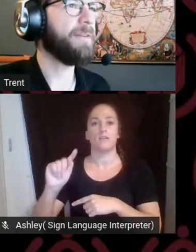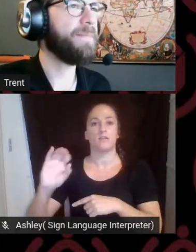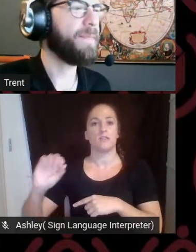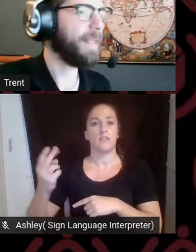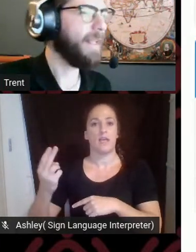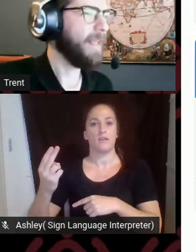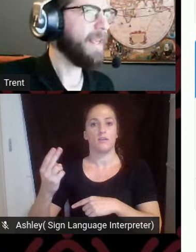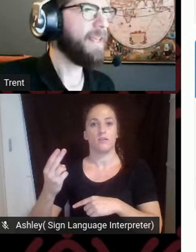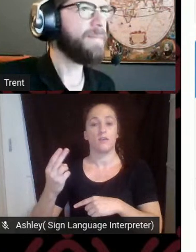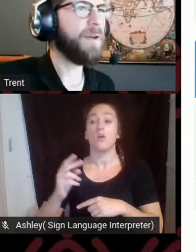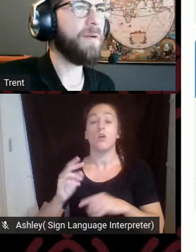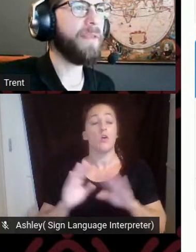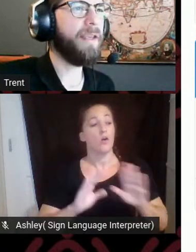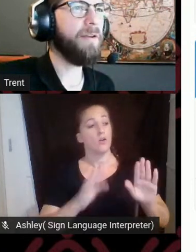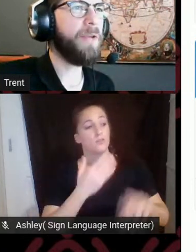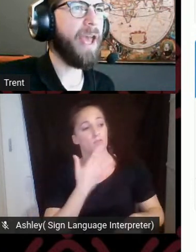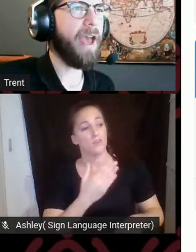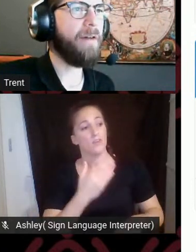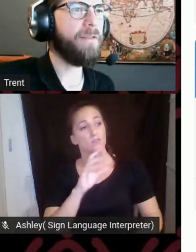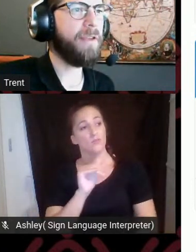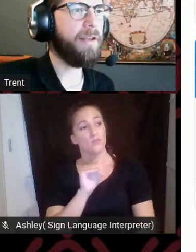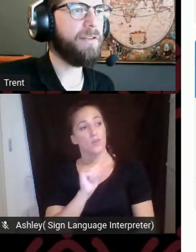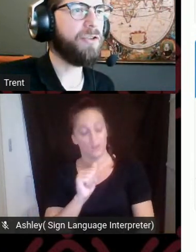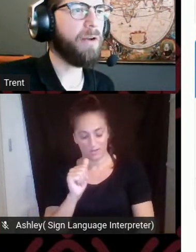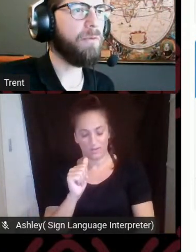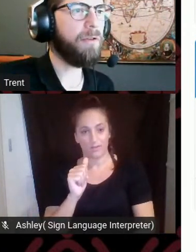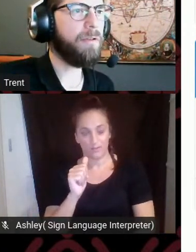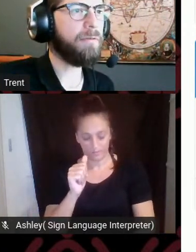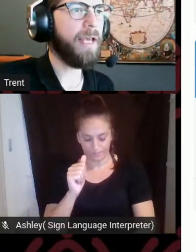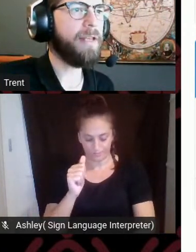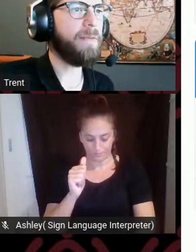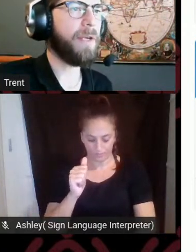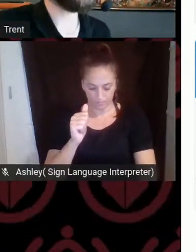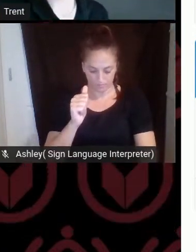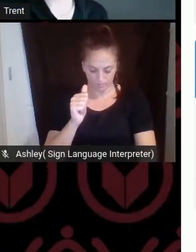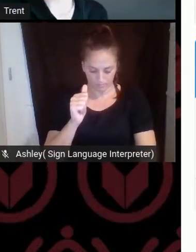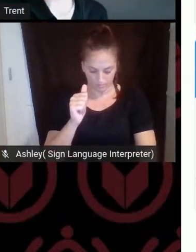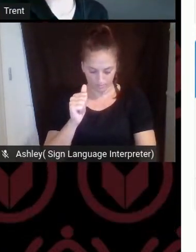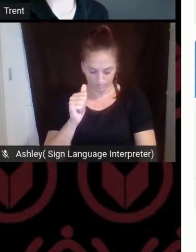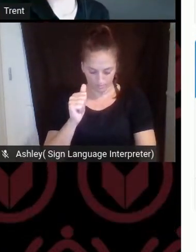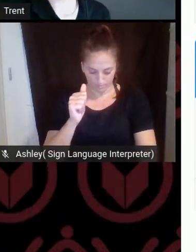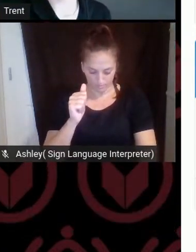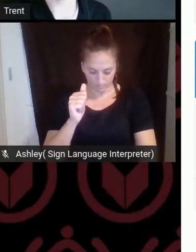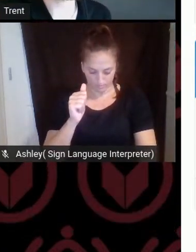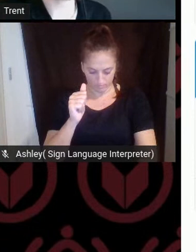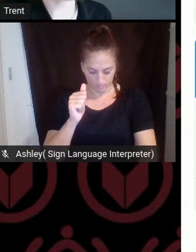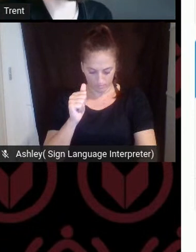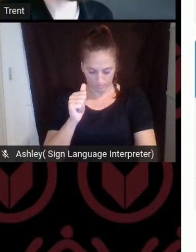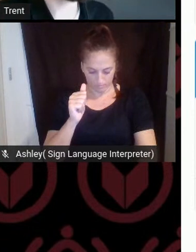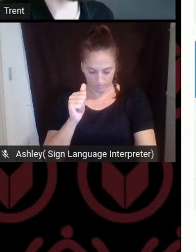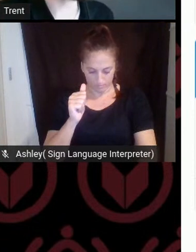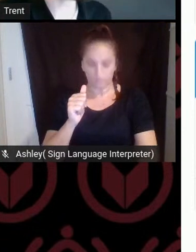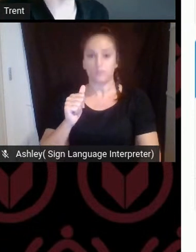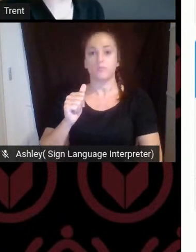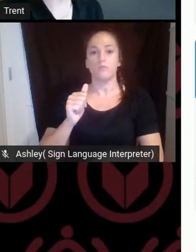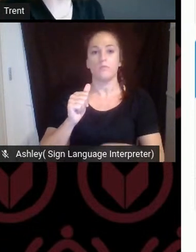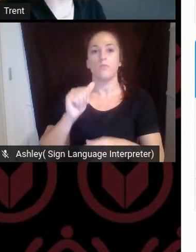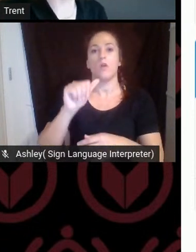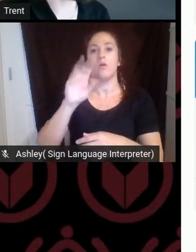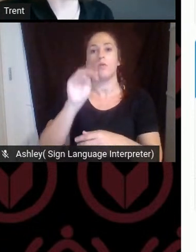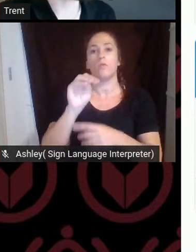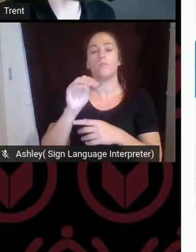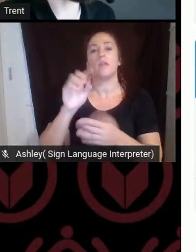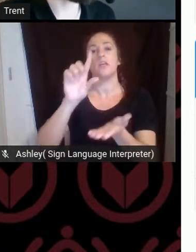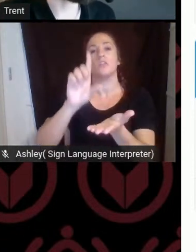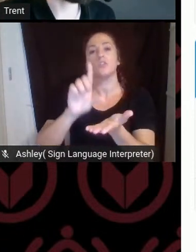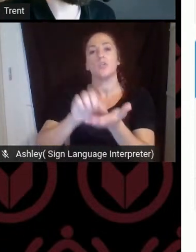Awesome. Thanks, Rebecca. So here we have the general landing page for Google Classroom, right? So if you've never created a